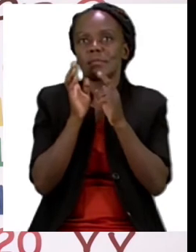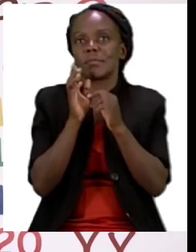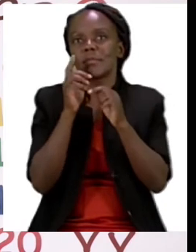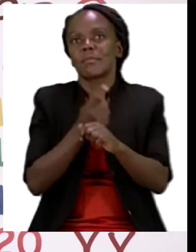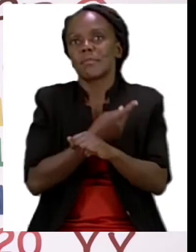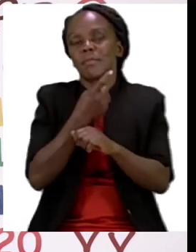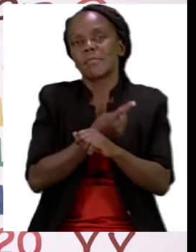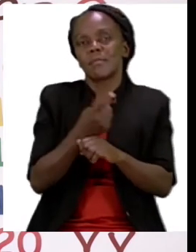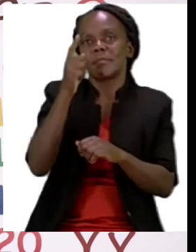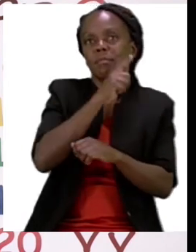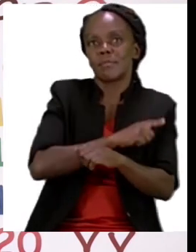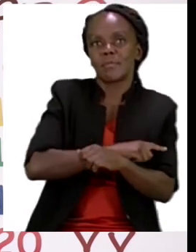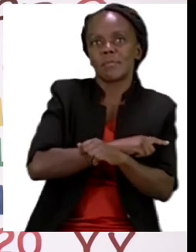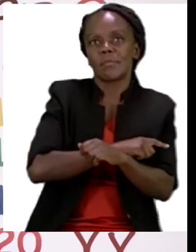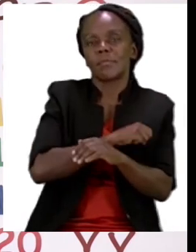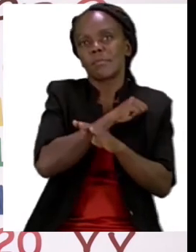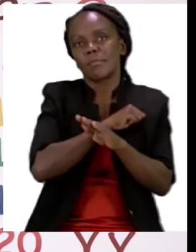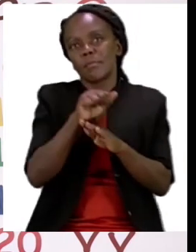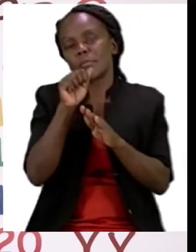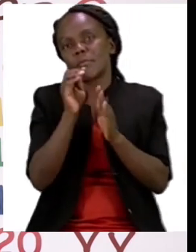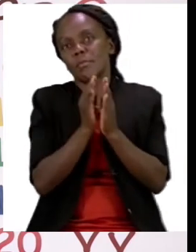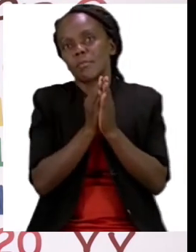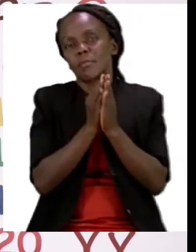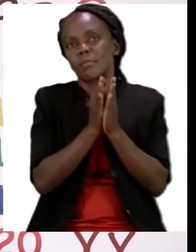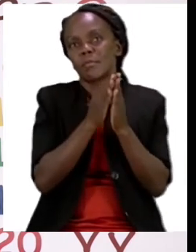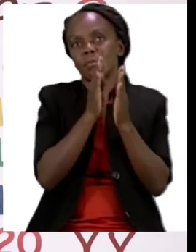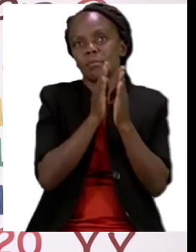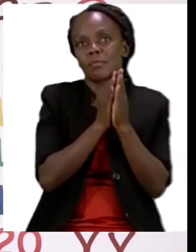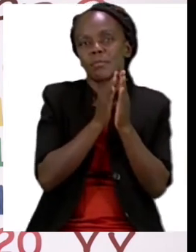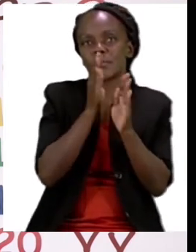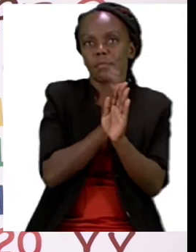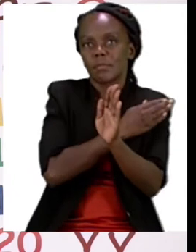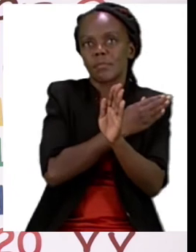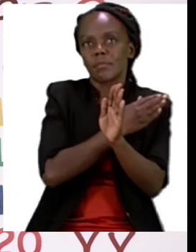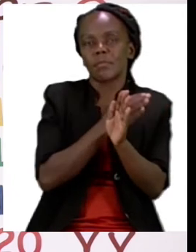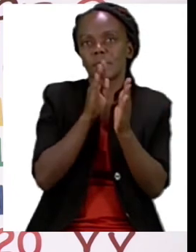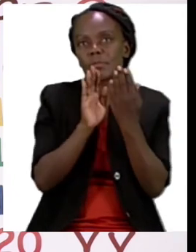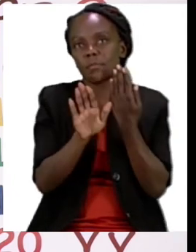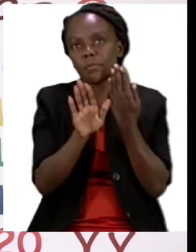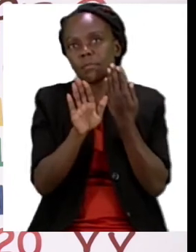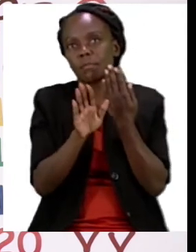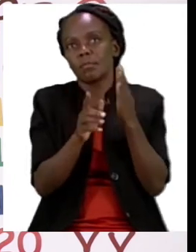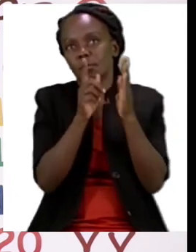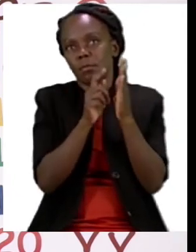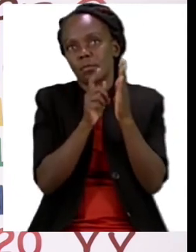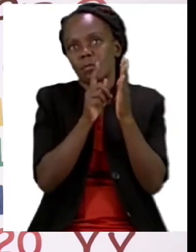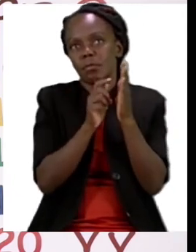Sanitize every day so the germs can stay away.